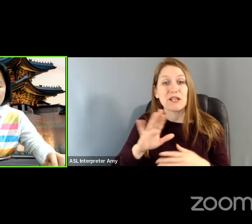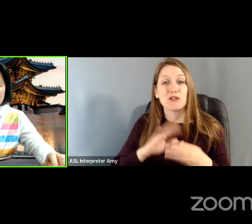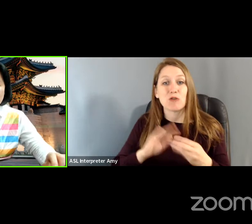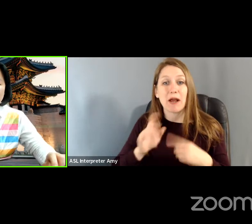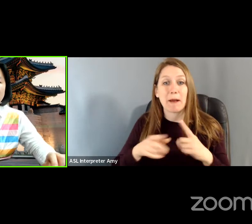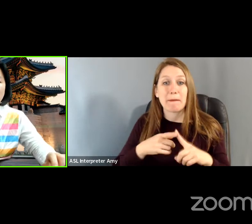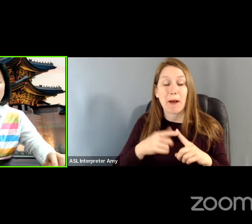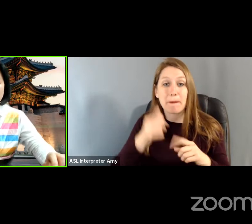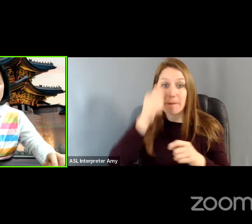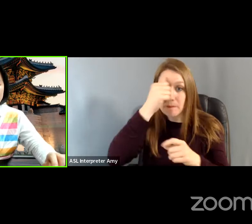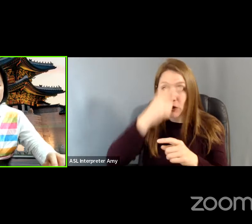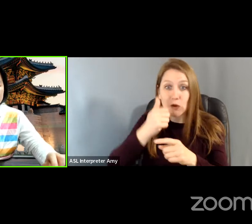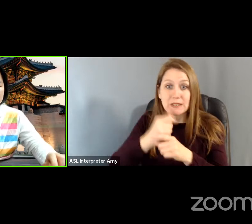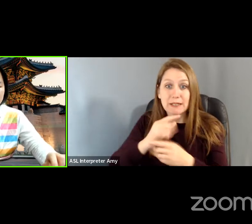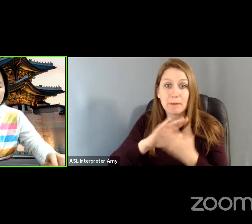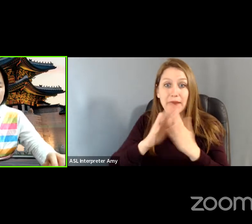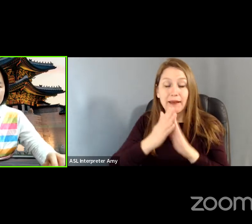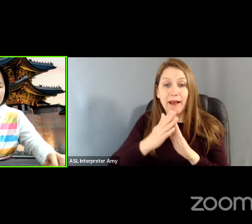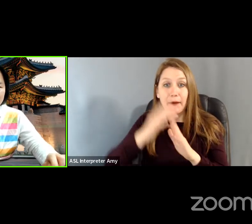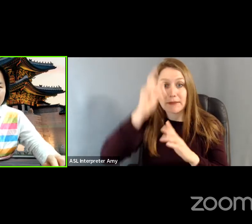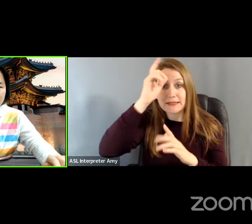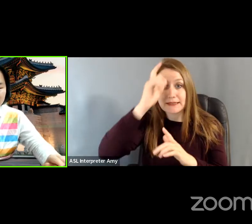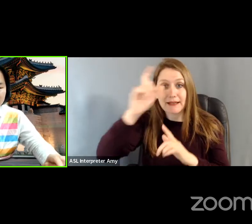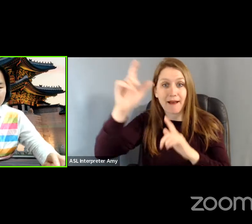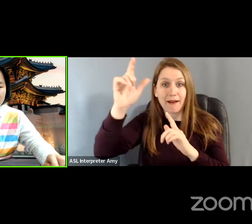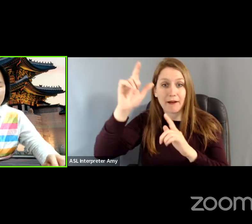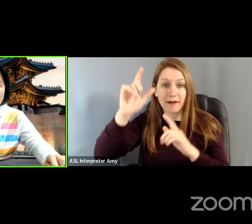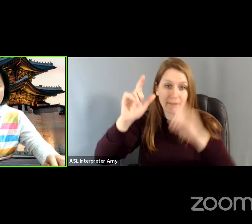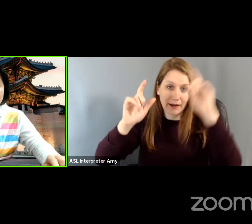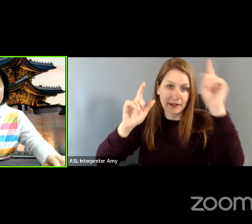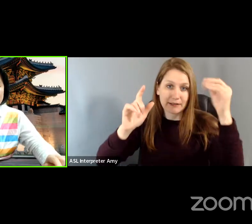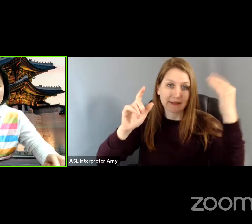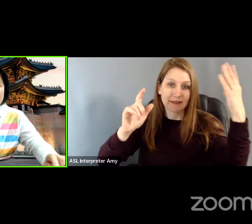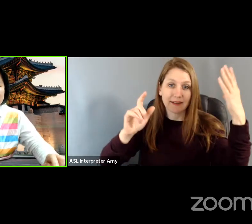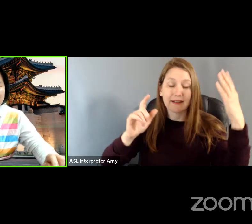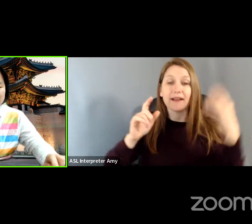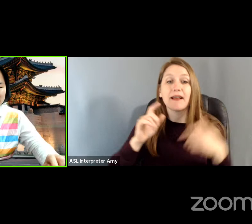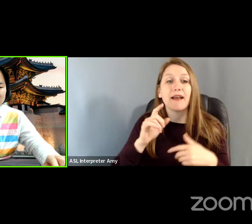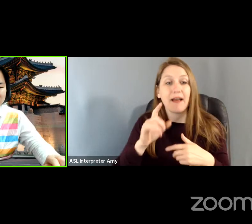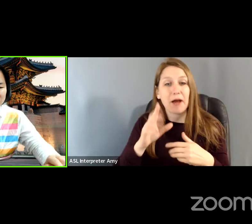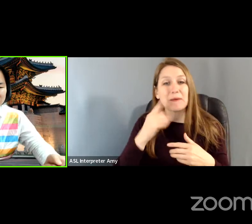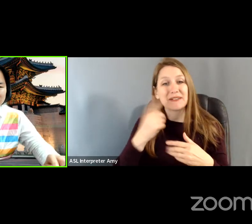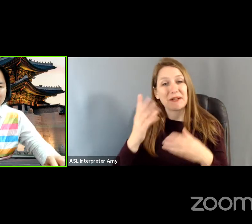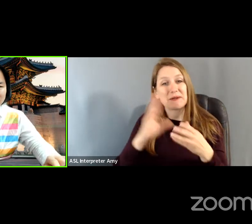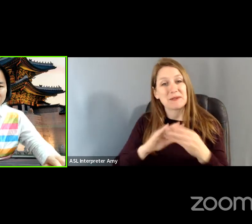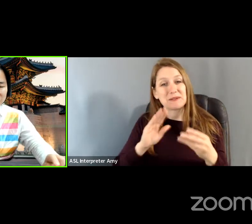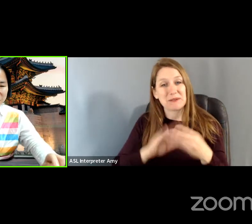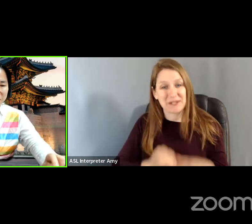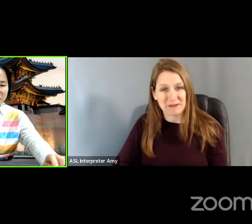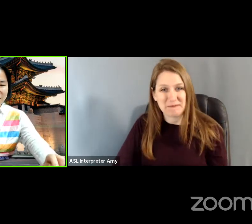and moon can be cited. Let me tell the story.